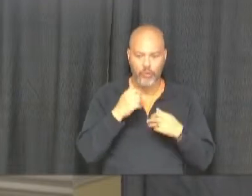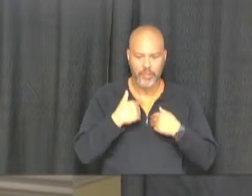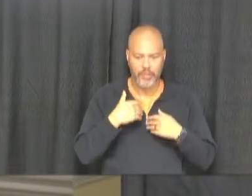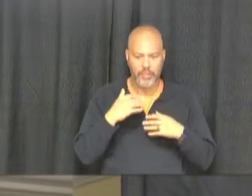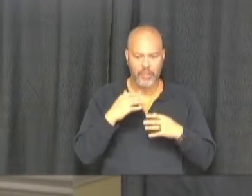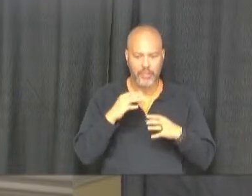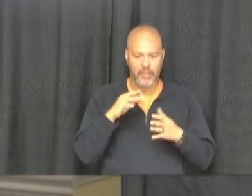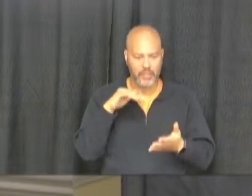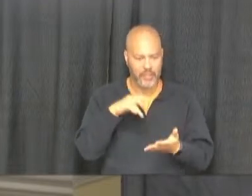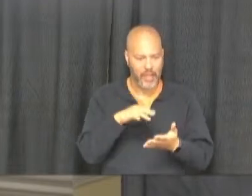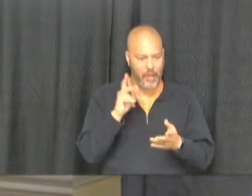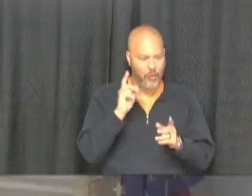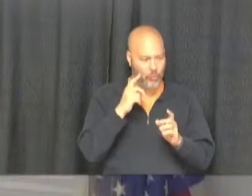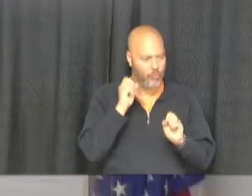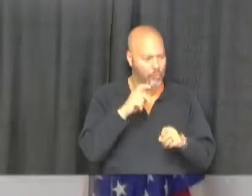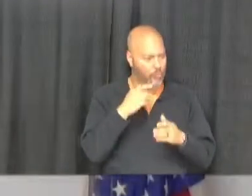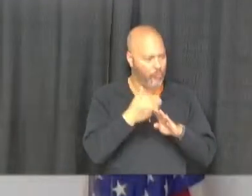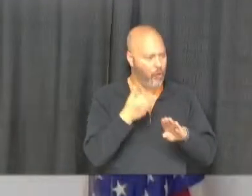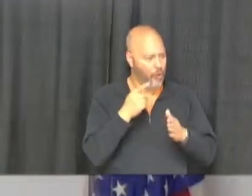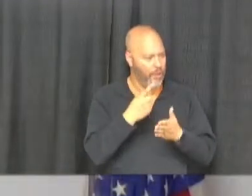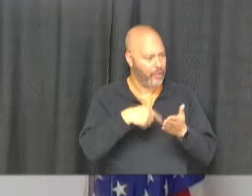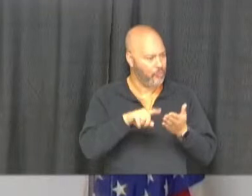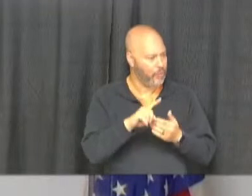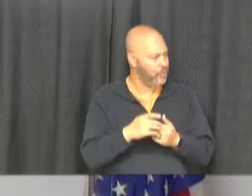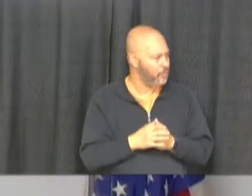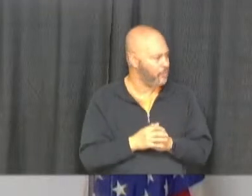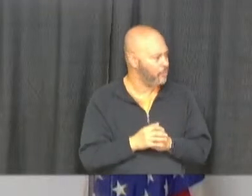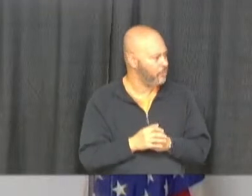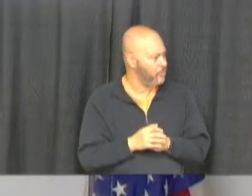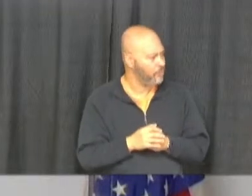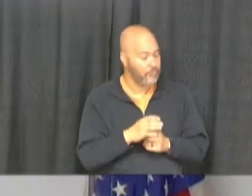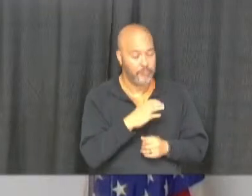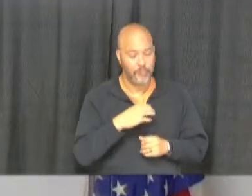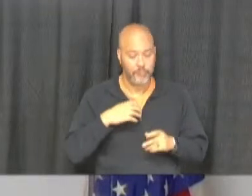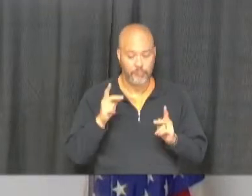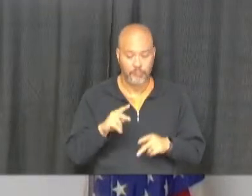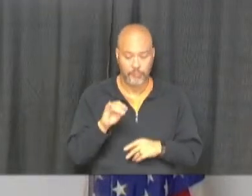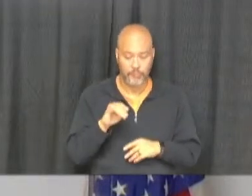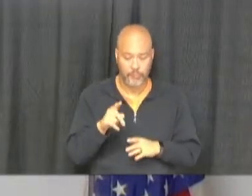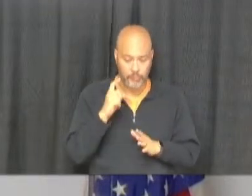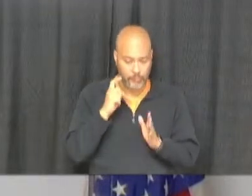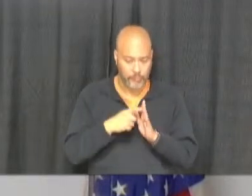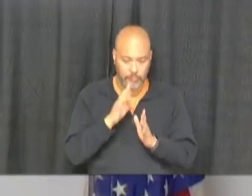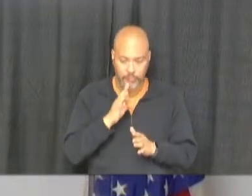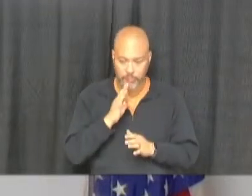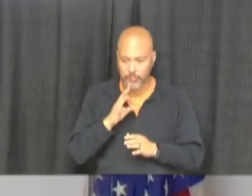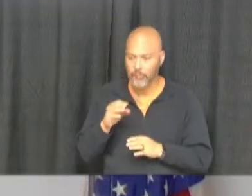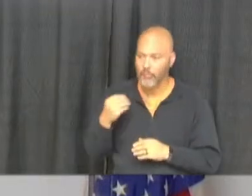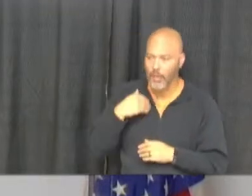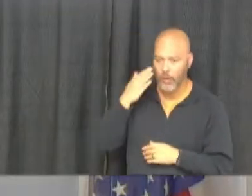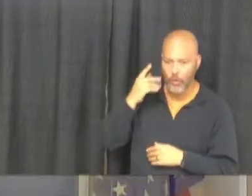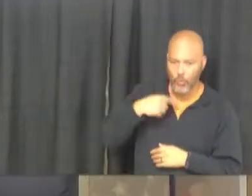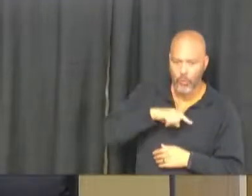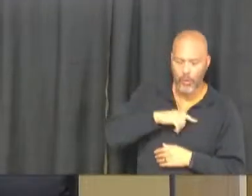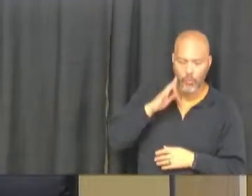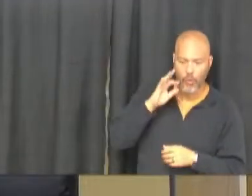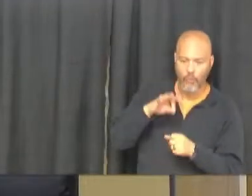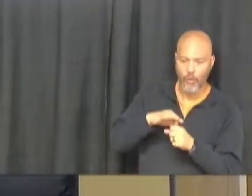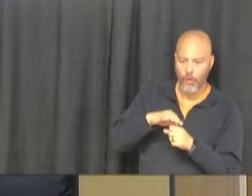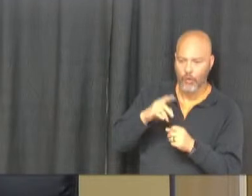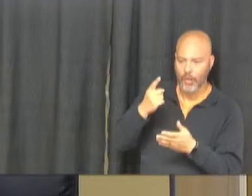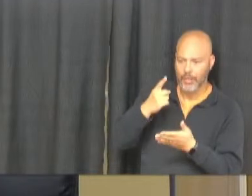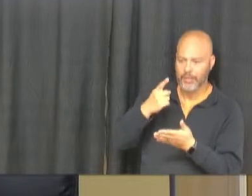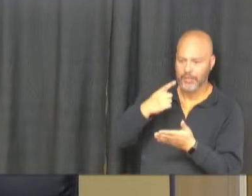at before next week. Thanks. Councilperson Smith, you're recognized. Thank you, Mayor. I know that we will vote on this